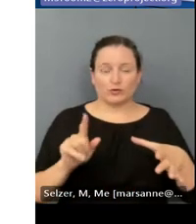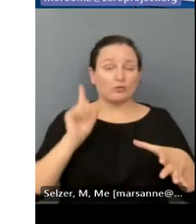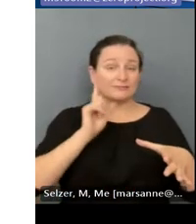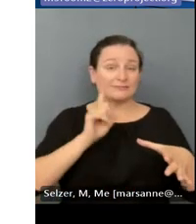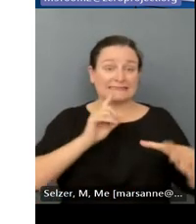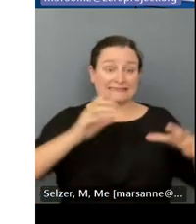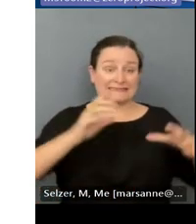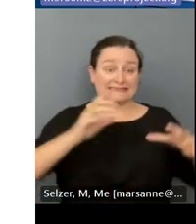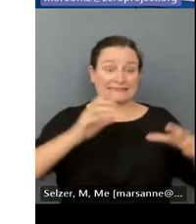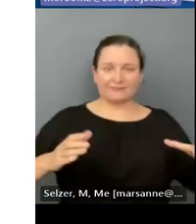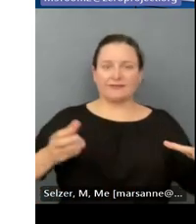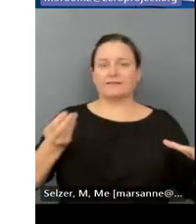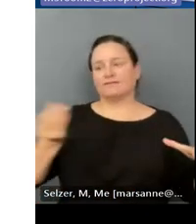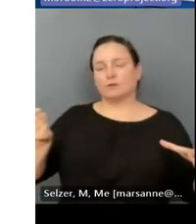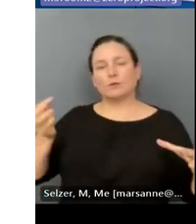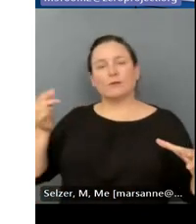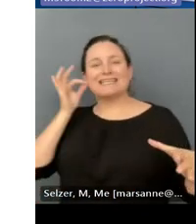students.